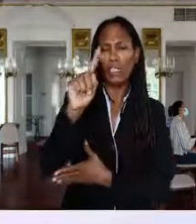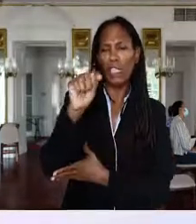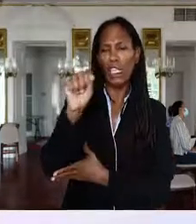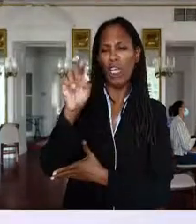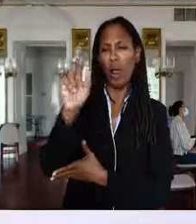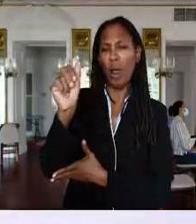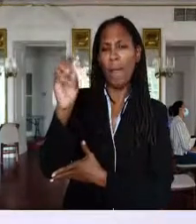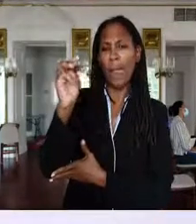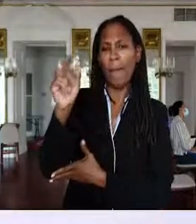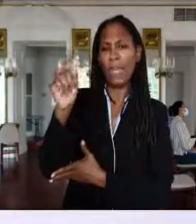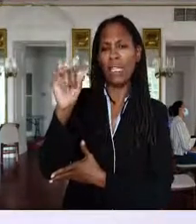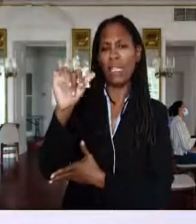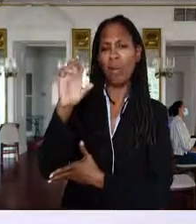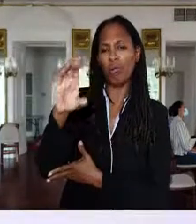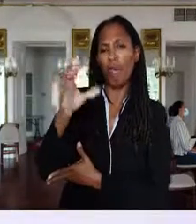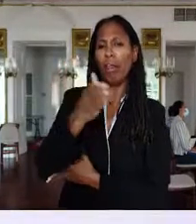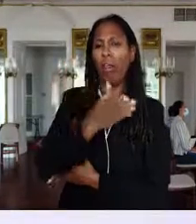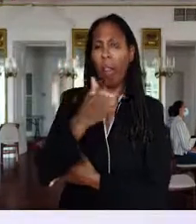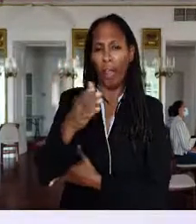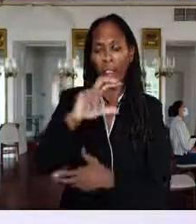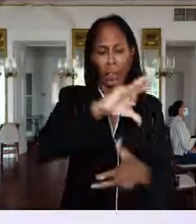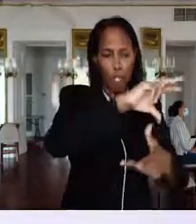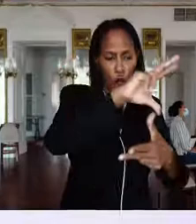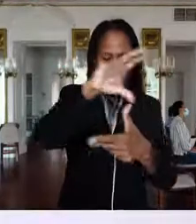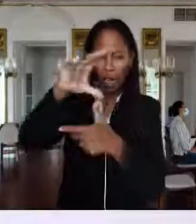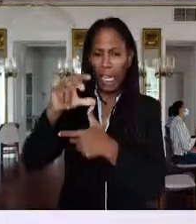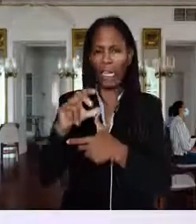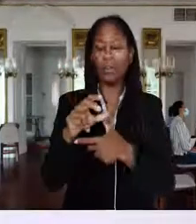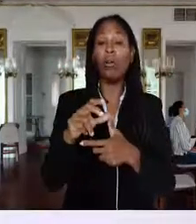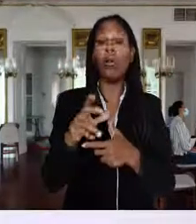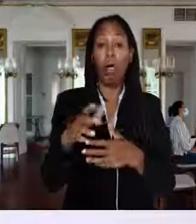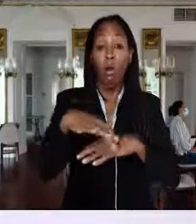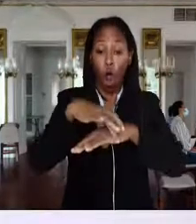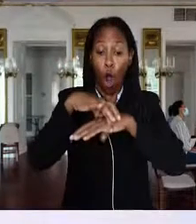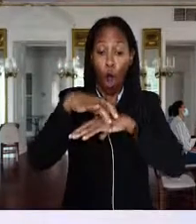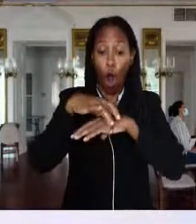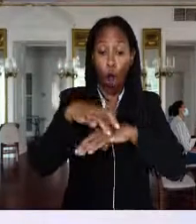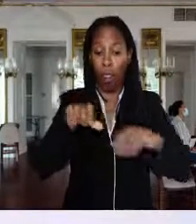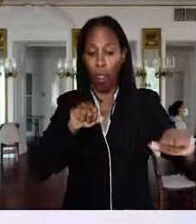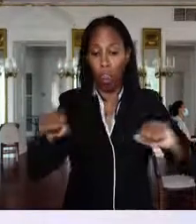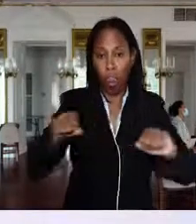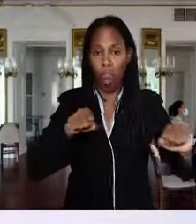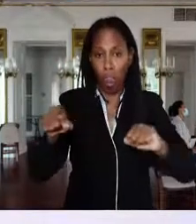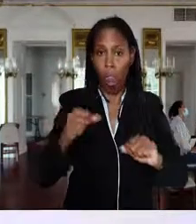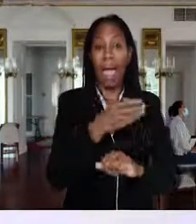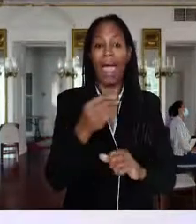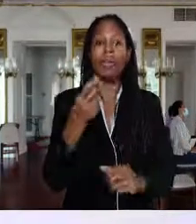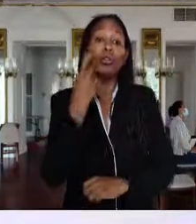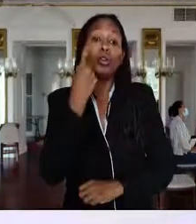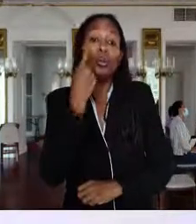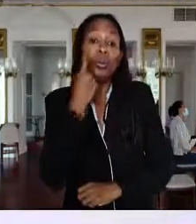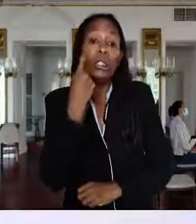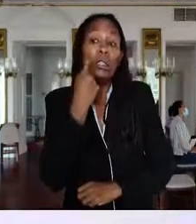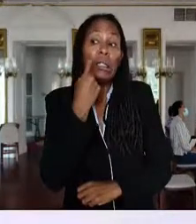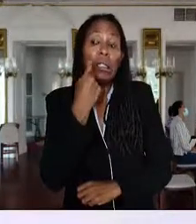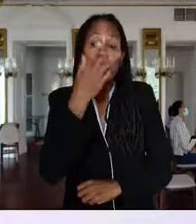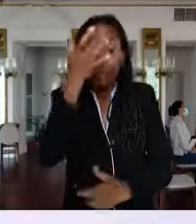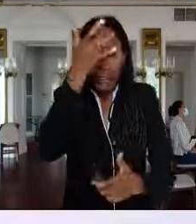are: hurricanes, earthquakes, and more recently, the pandemic and the closure of the